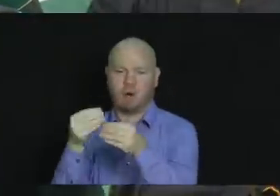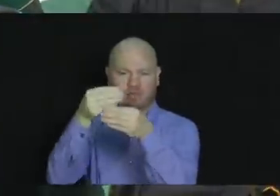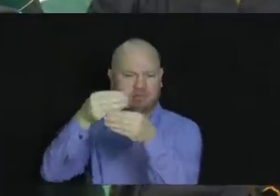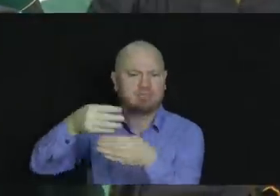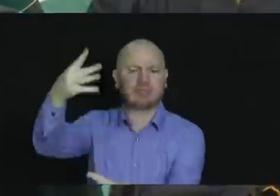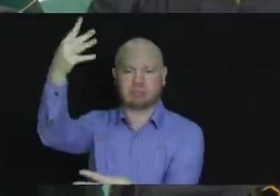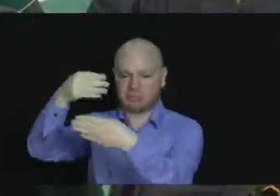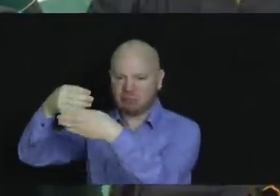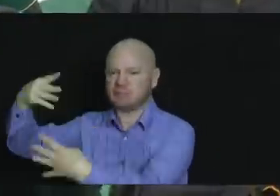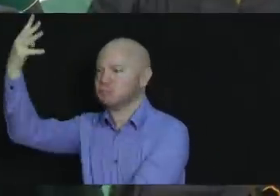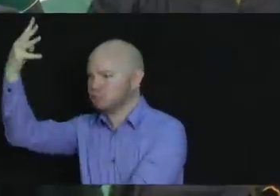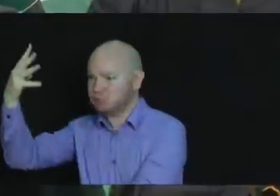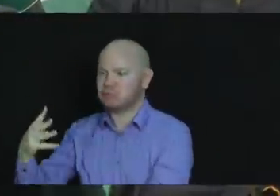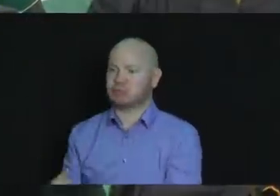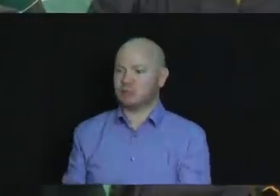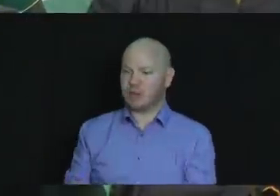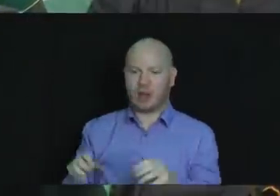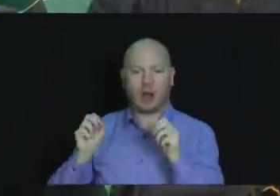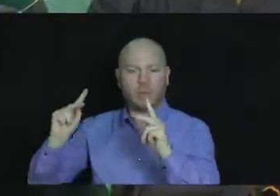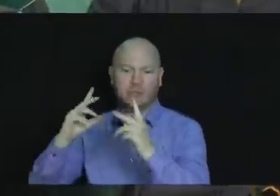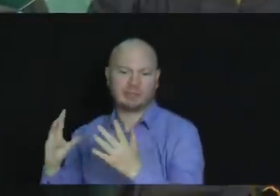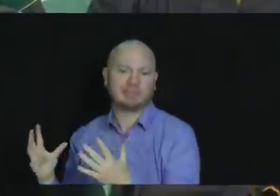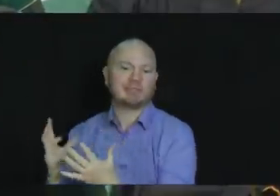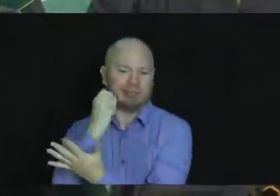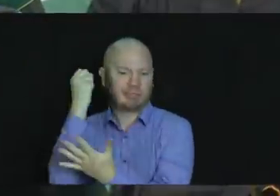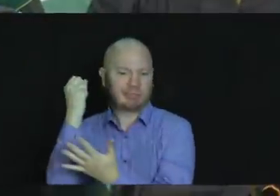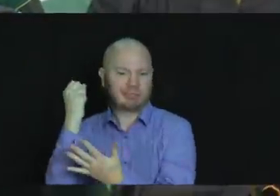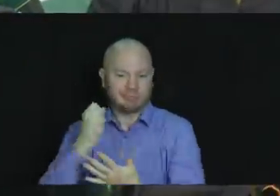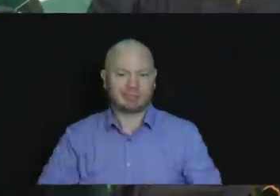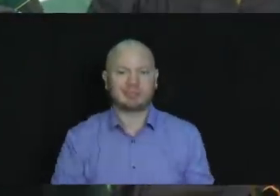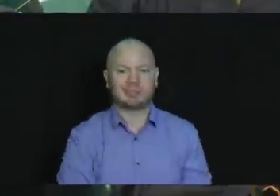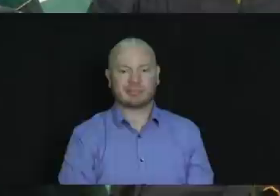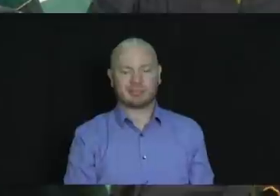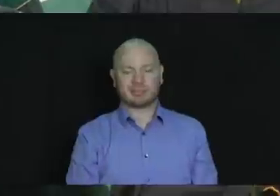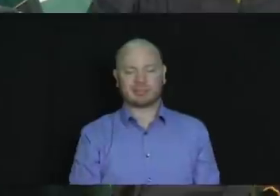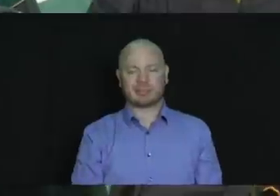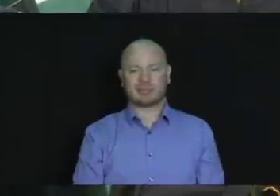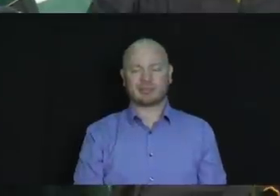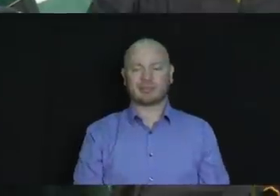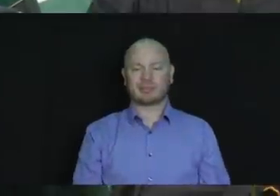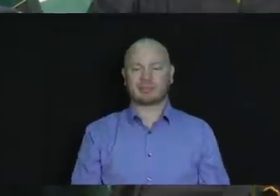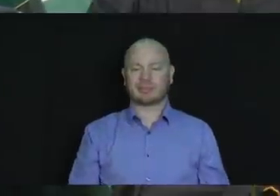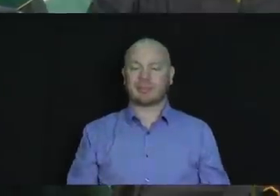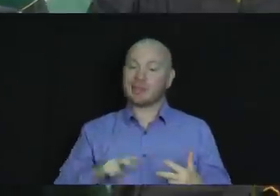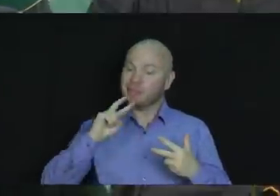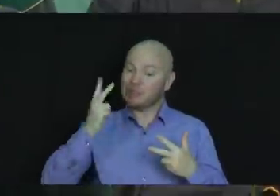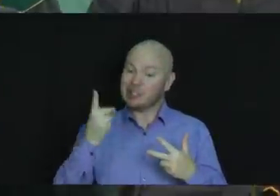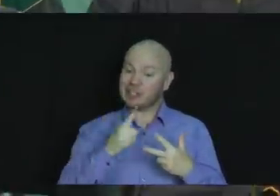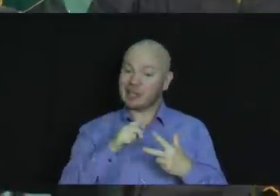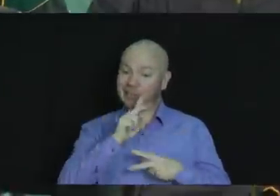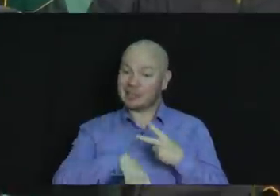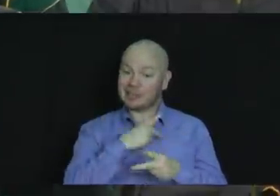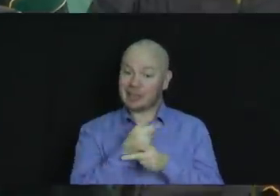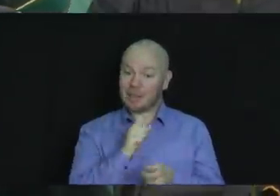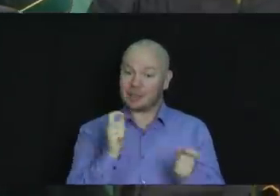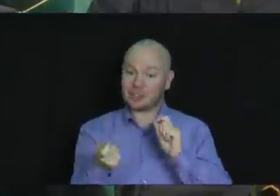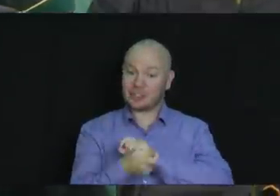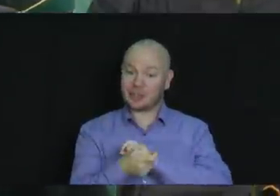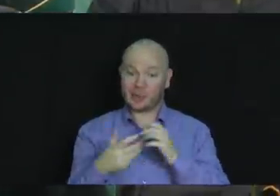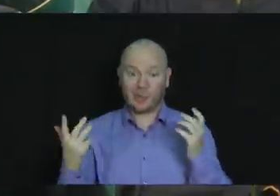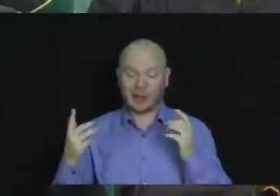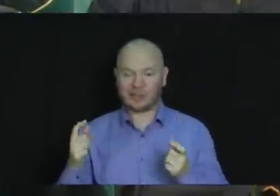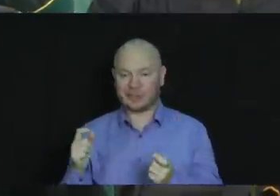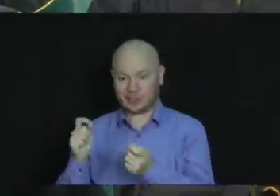lead you in new directions. Now, the second type of change that you'll encounter is when change chooses